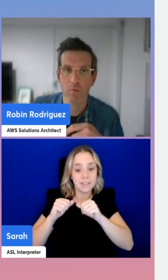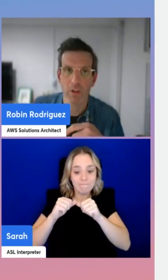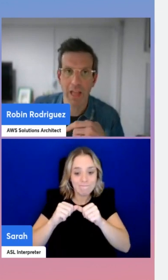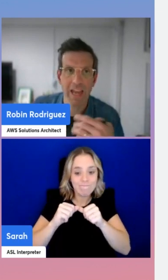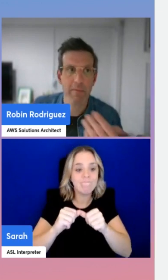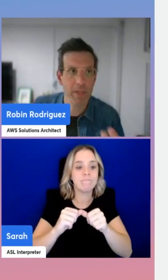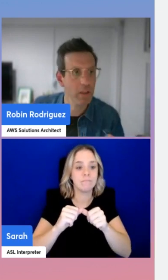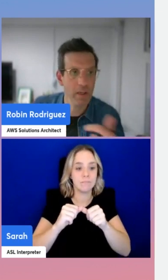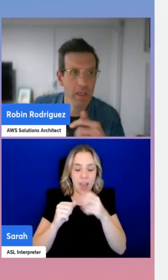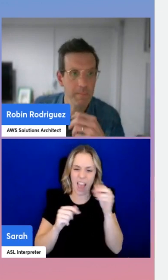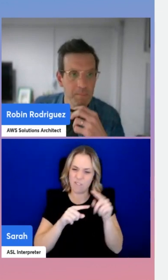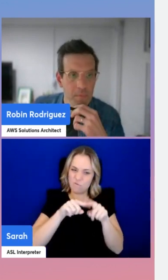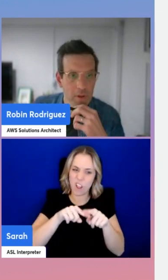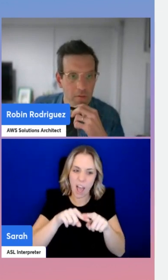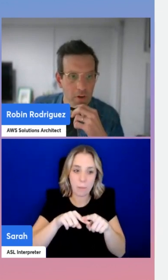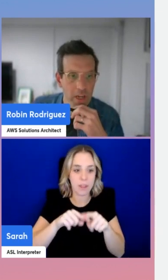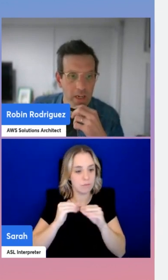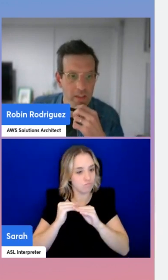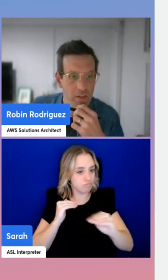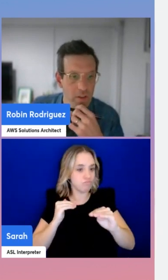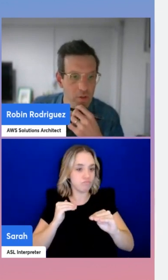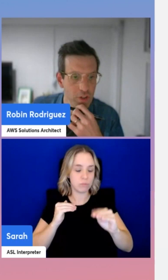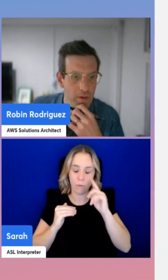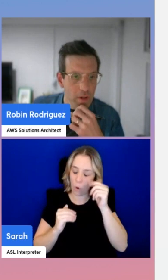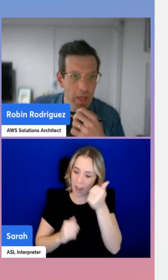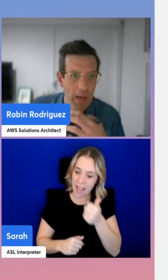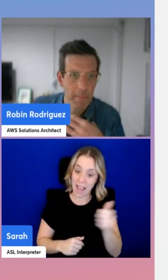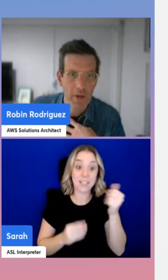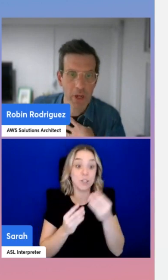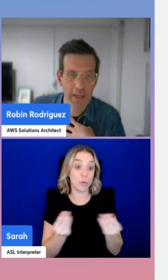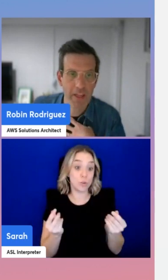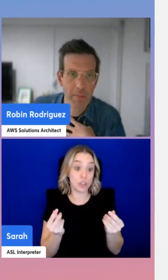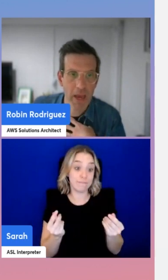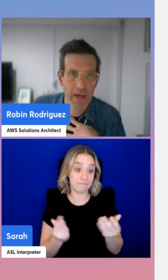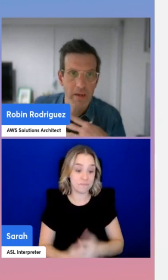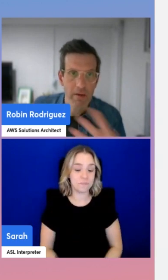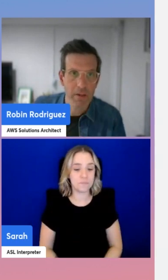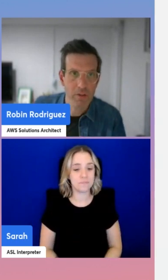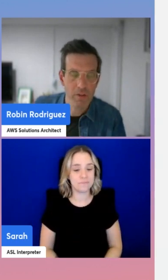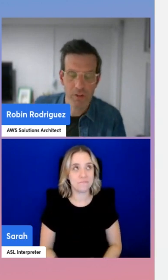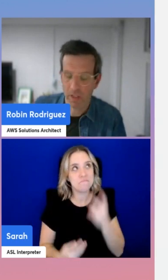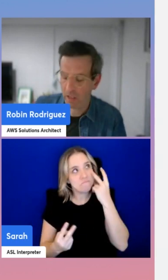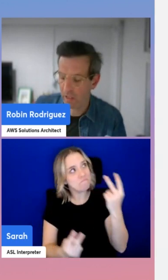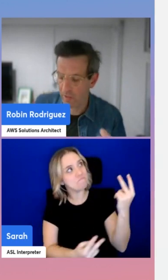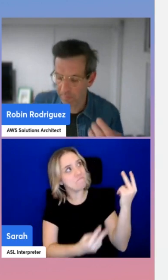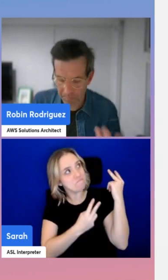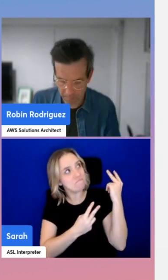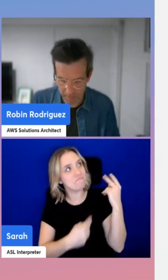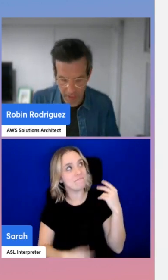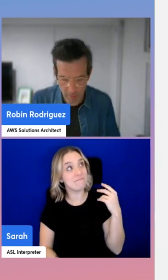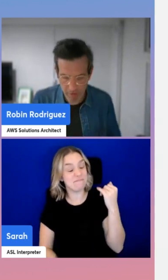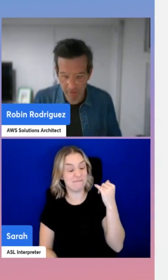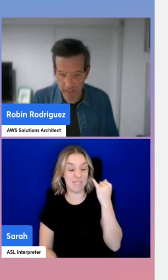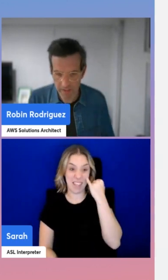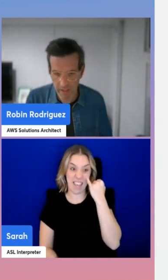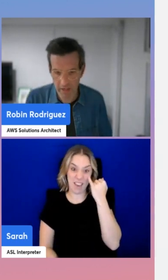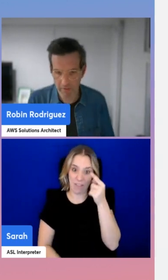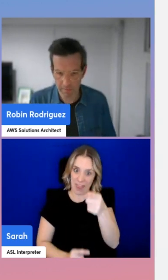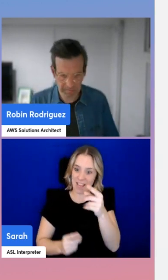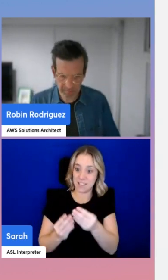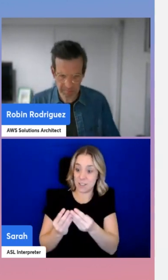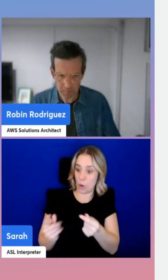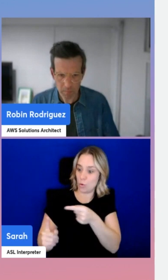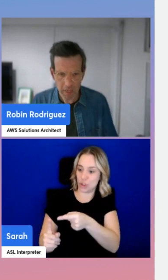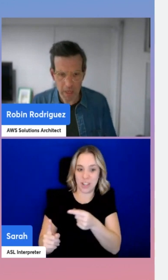and reliability for any solution. I think back a solution like this in a previous